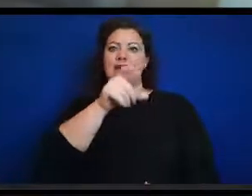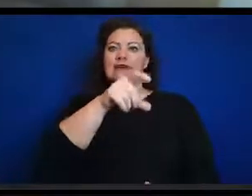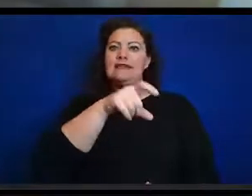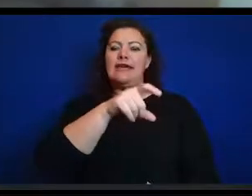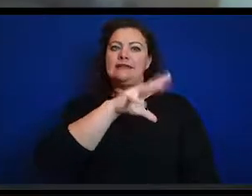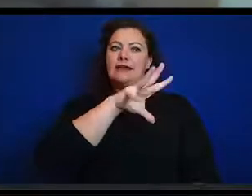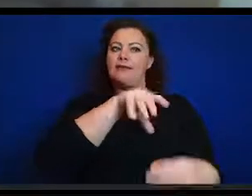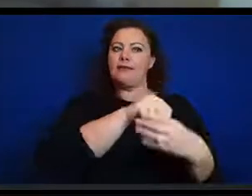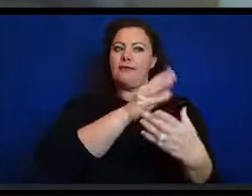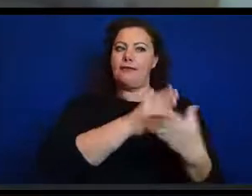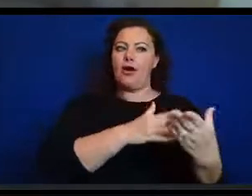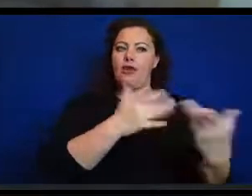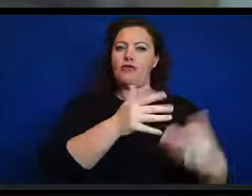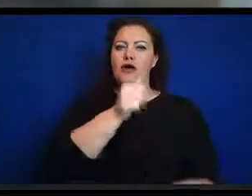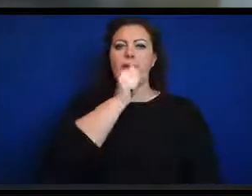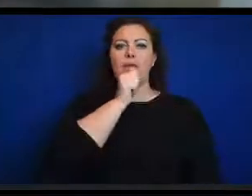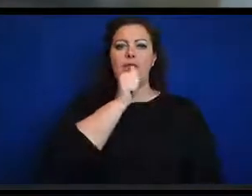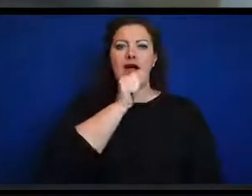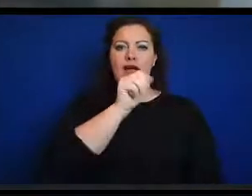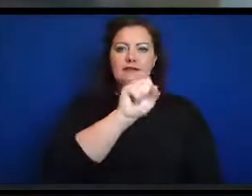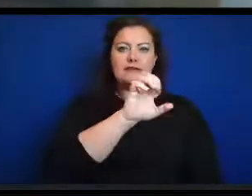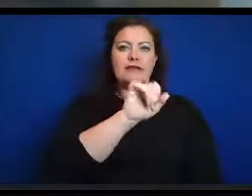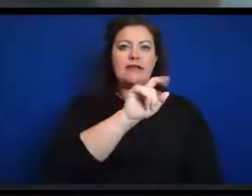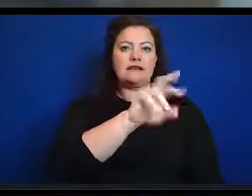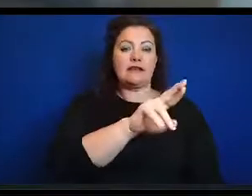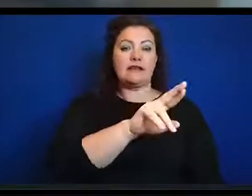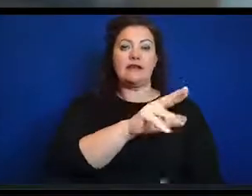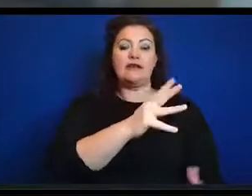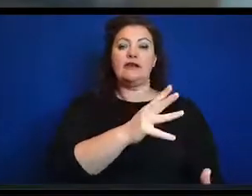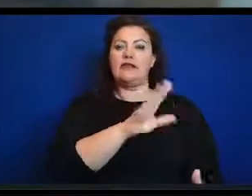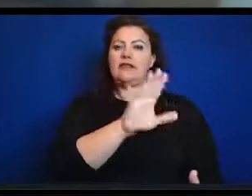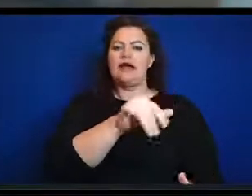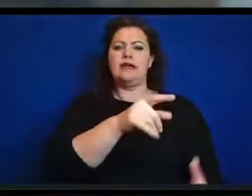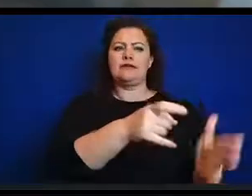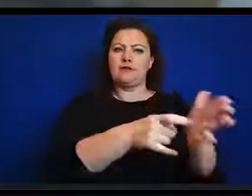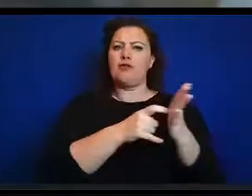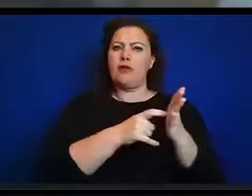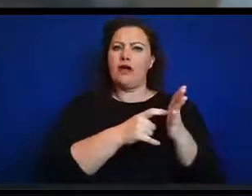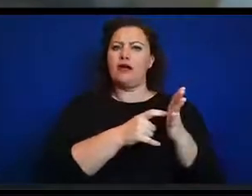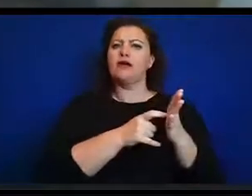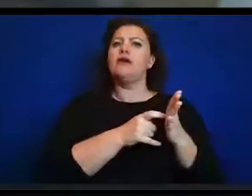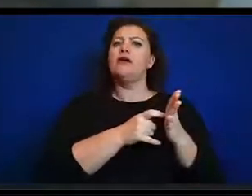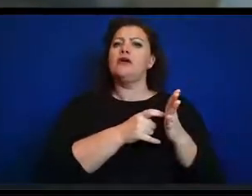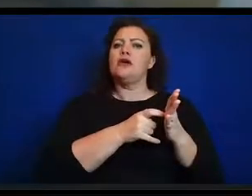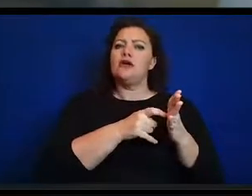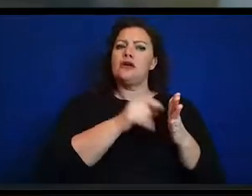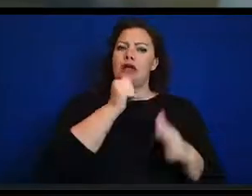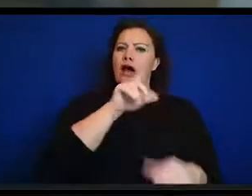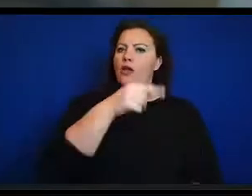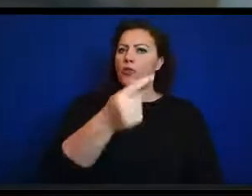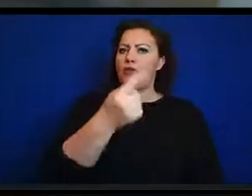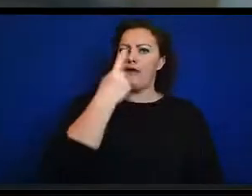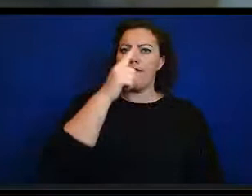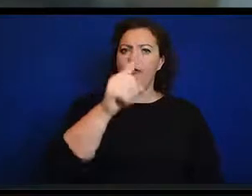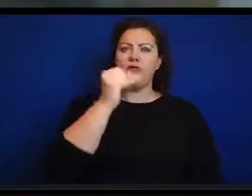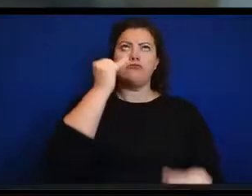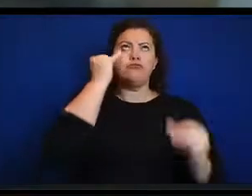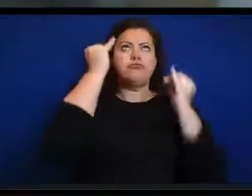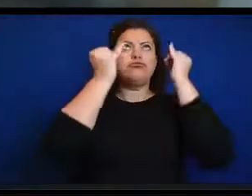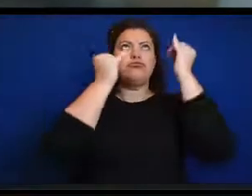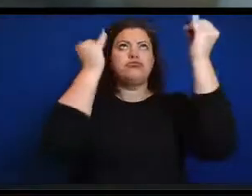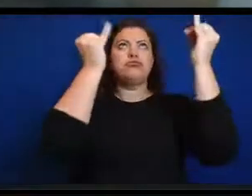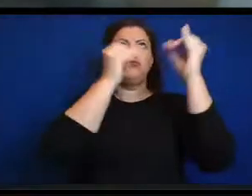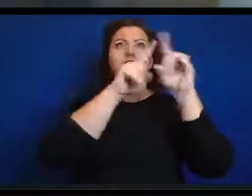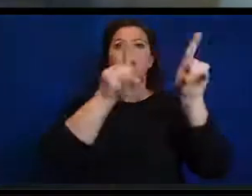sector is critical, not only for innovation, but also their dollars. Them putting